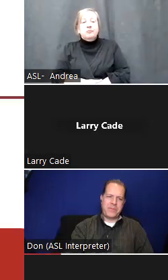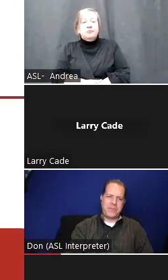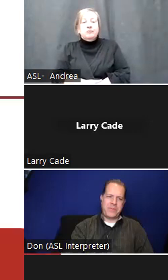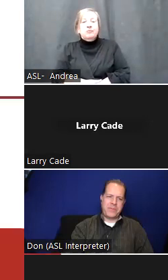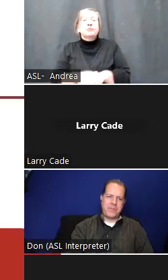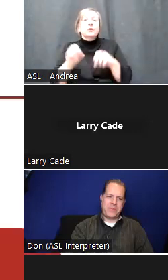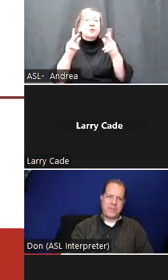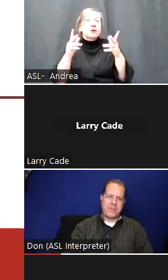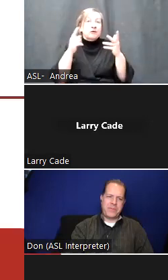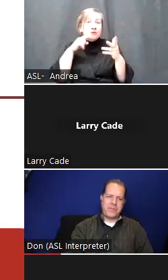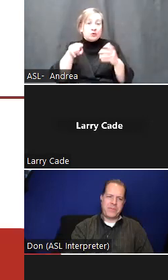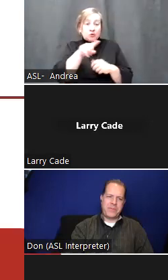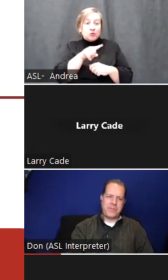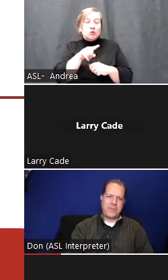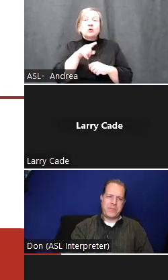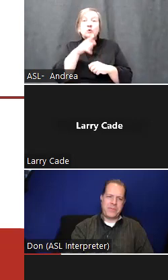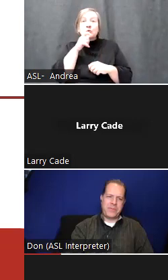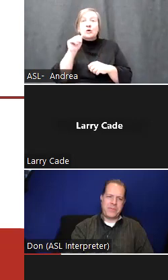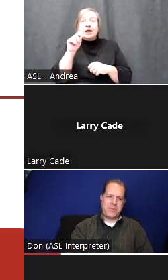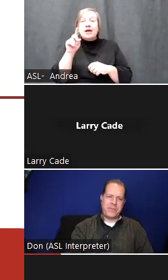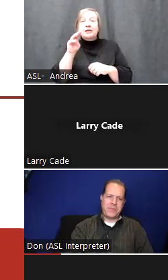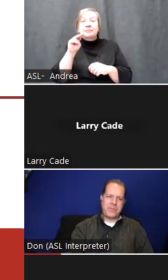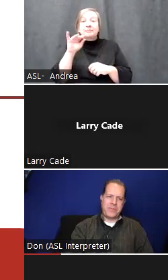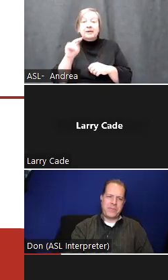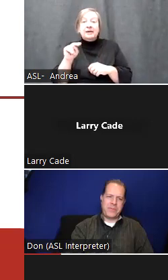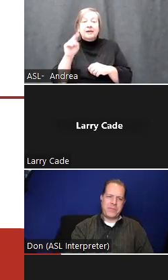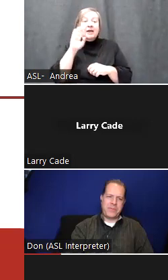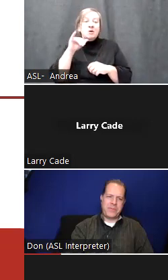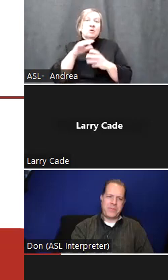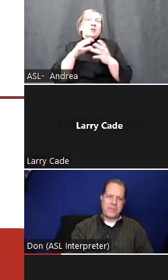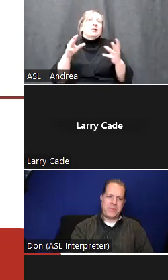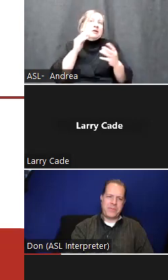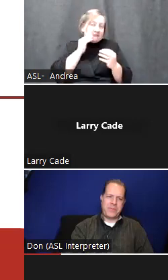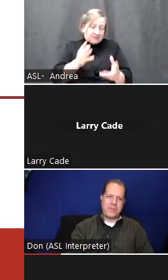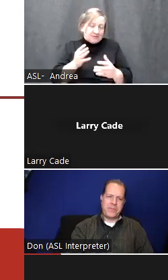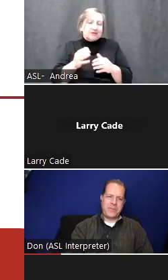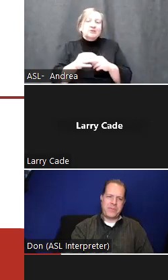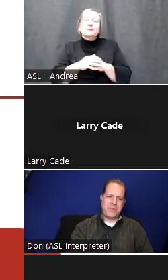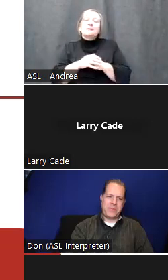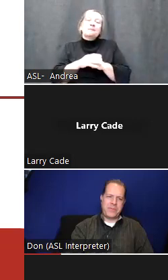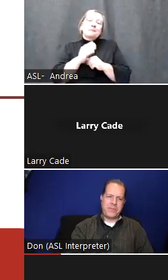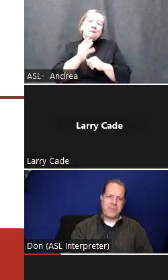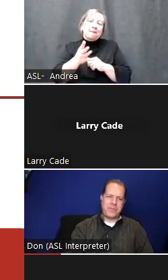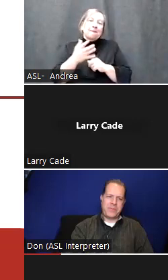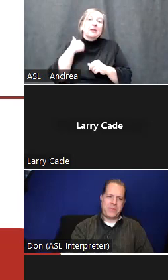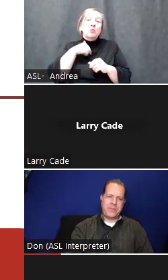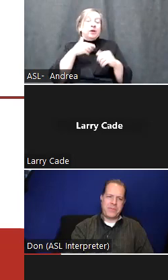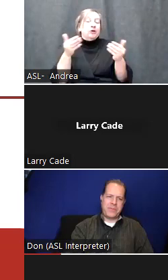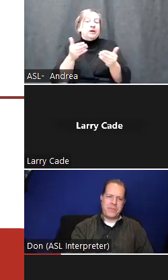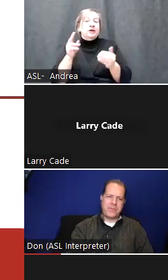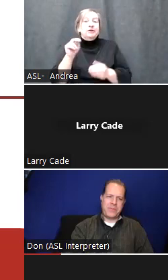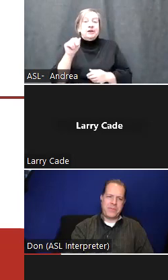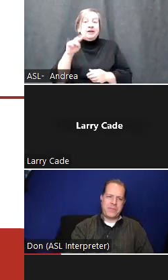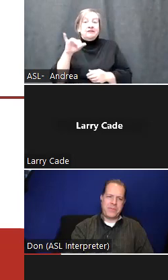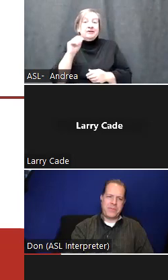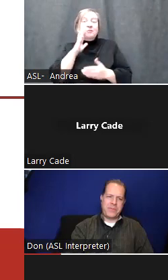Okay, so for you guys as the administrators, I know this is a lot of information, but I do want you to know that we're here at Navia to help